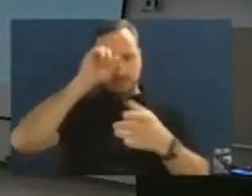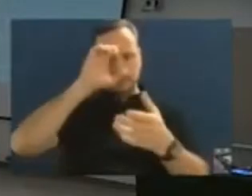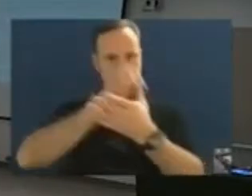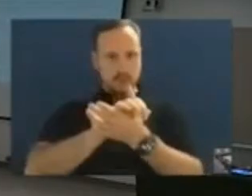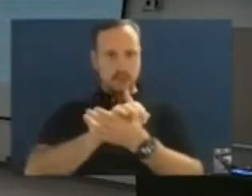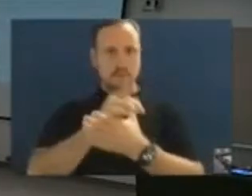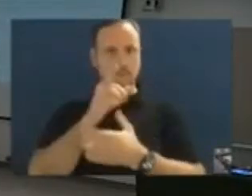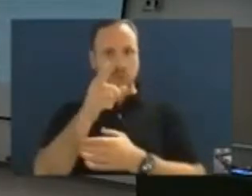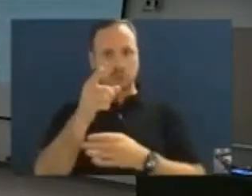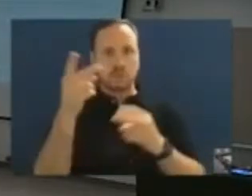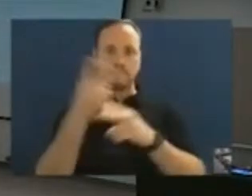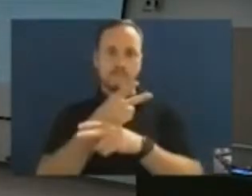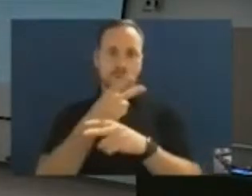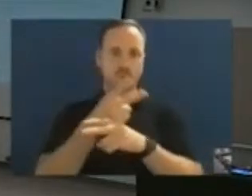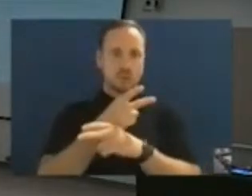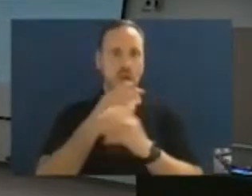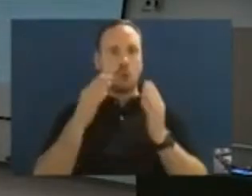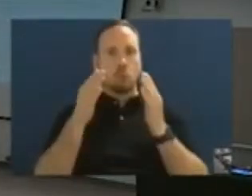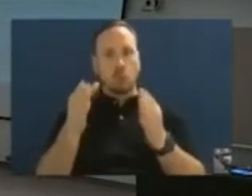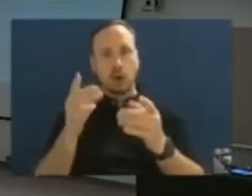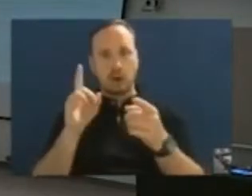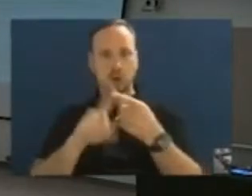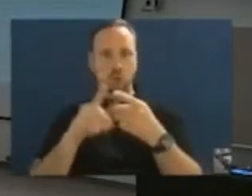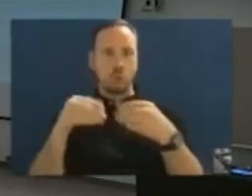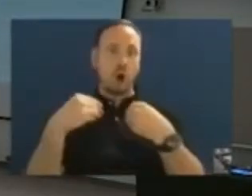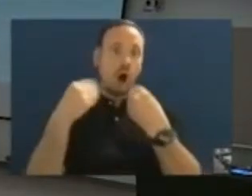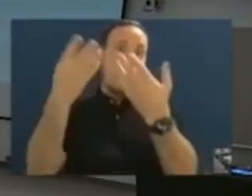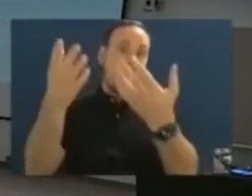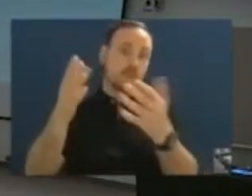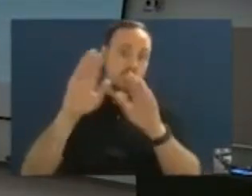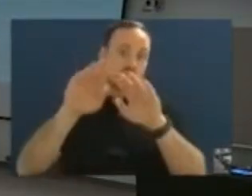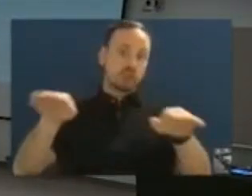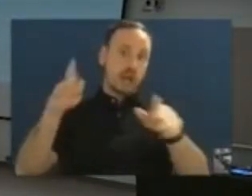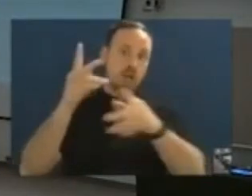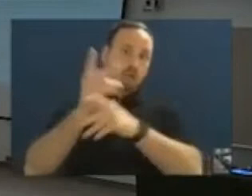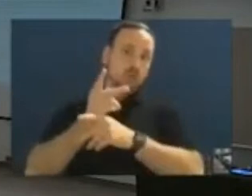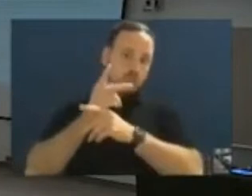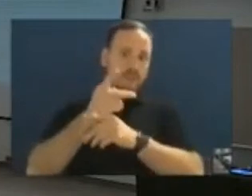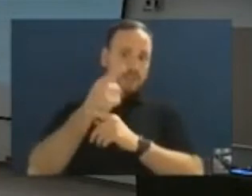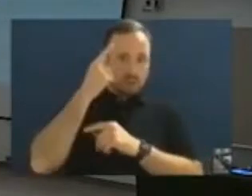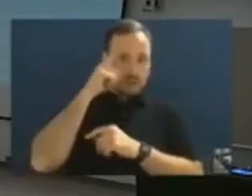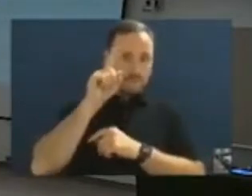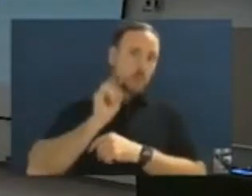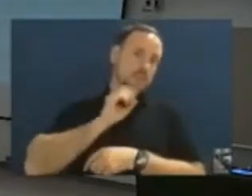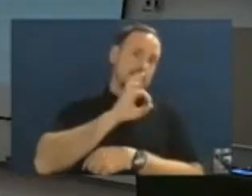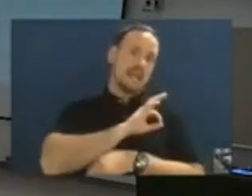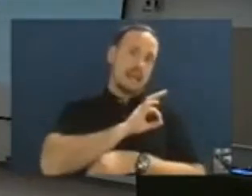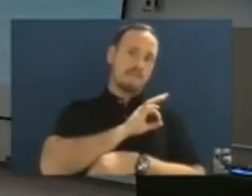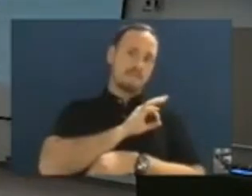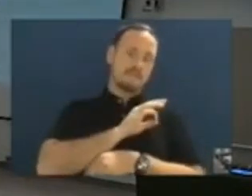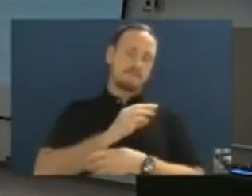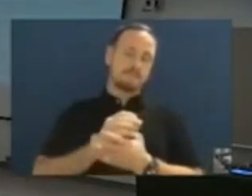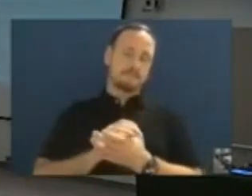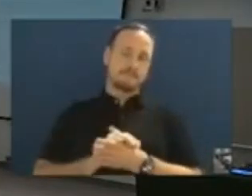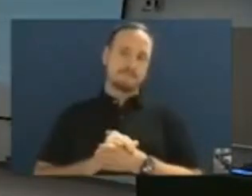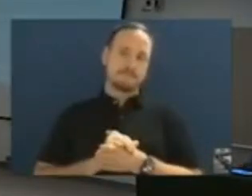for school-based staff, and concerned about furloughs. Thank